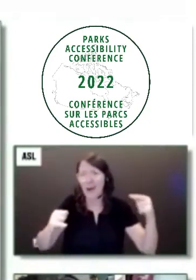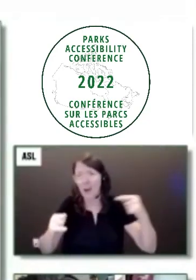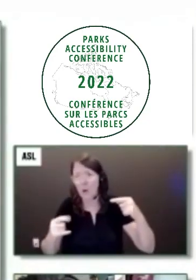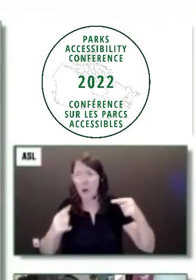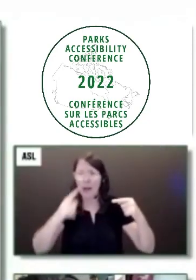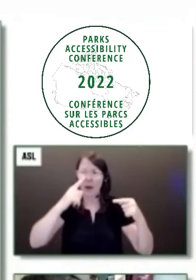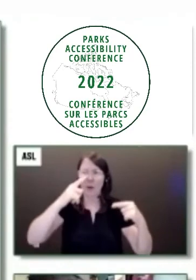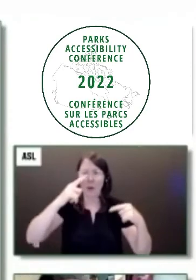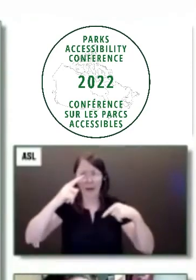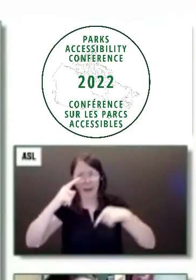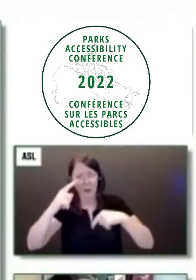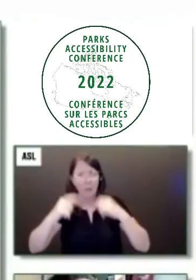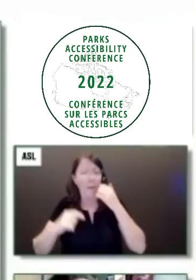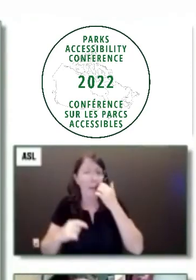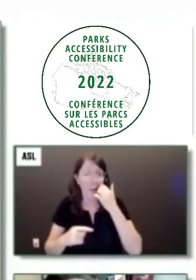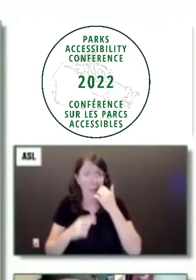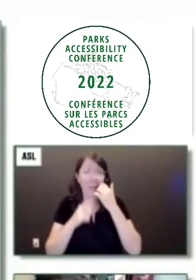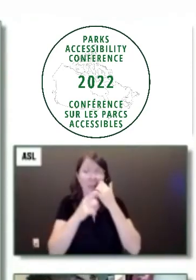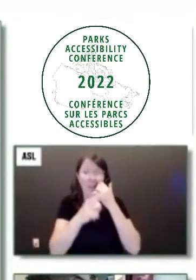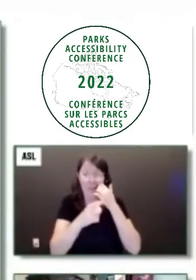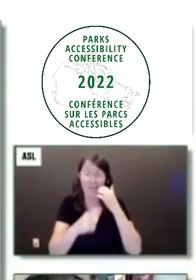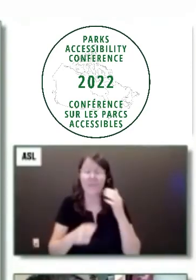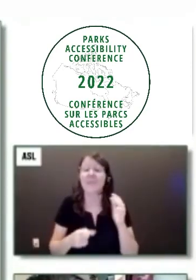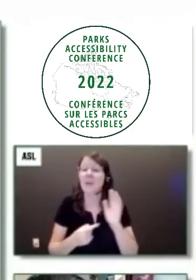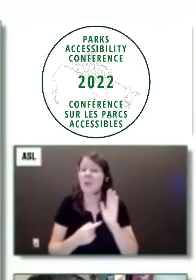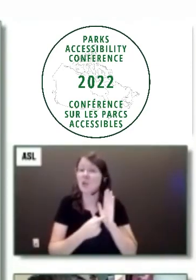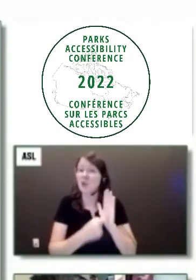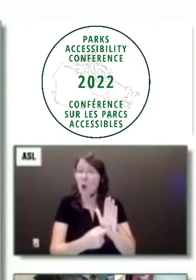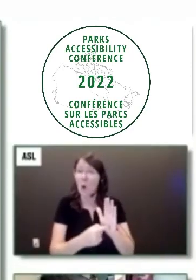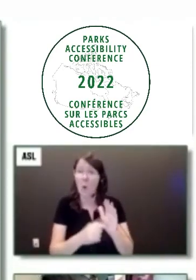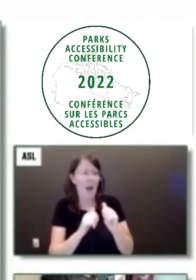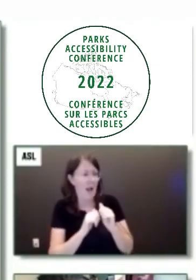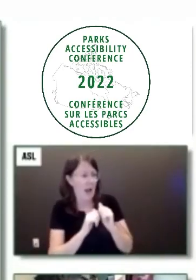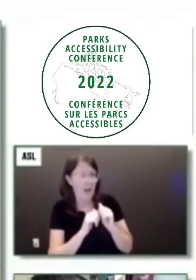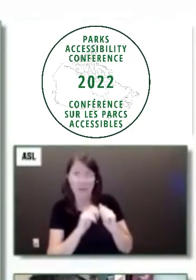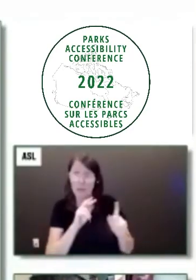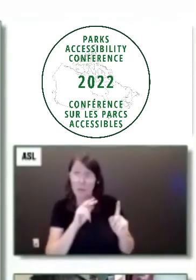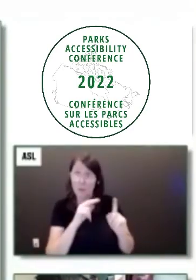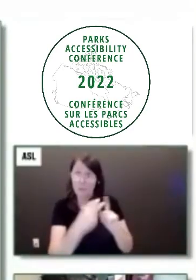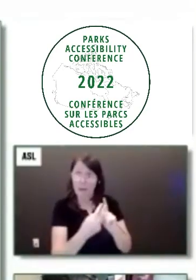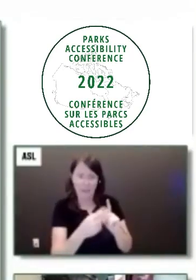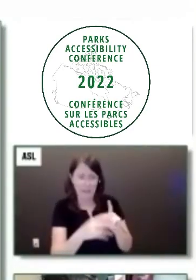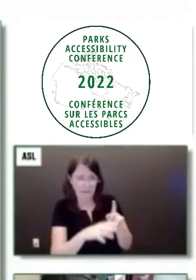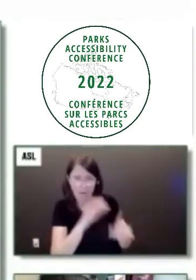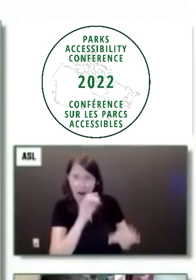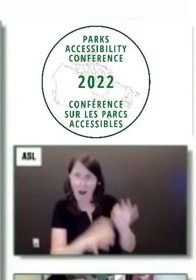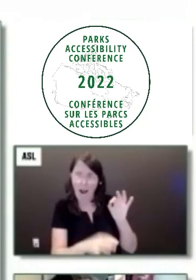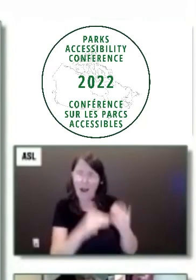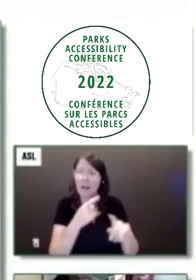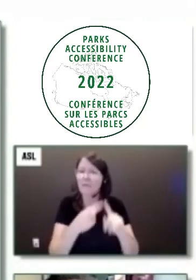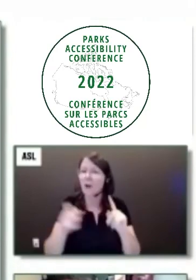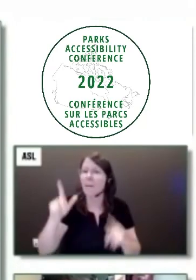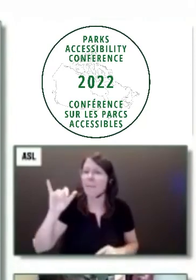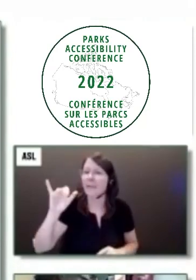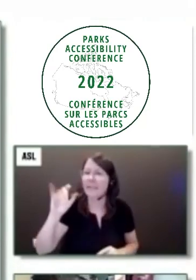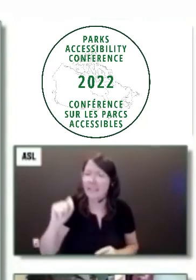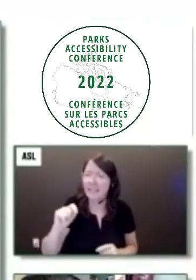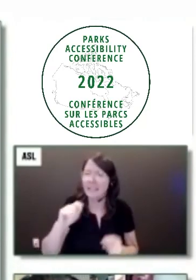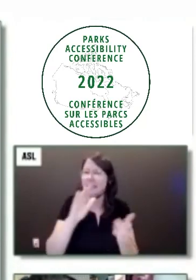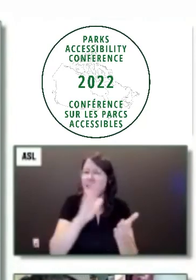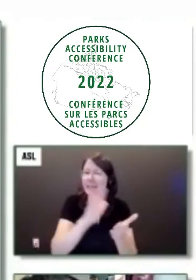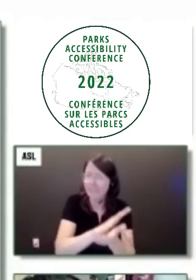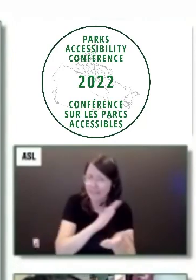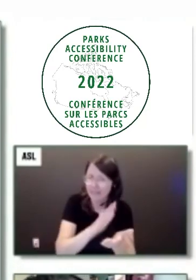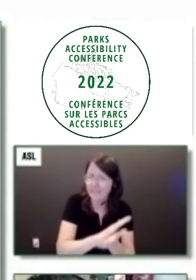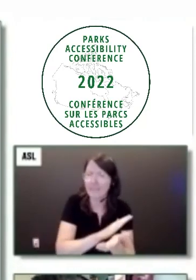To identify how the literature and how researchers are thinking about accessibility in remote and rural spaces. I won't try and describe